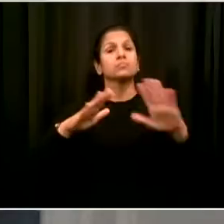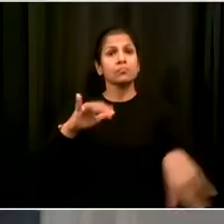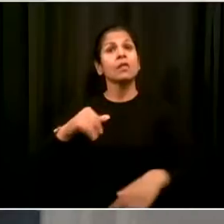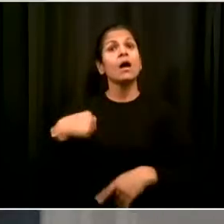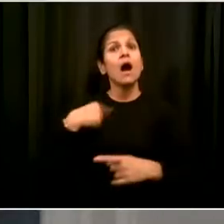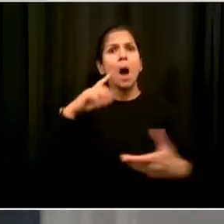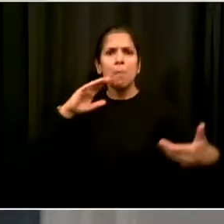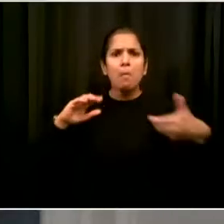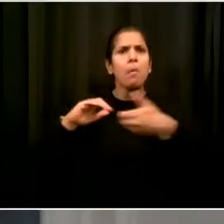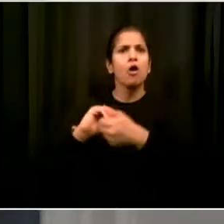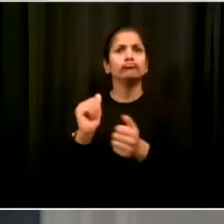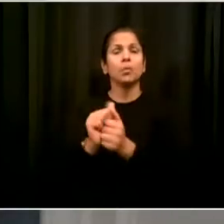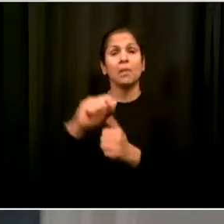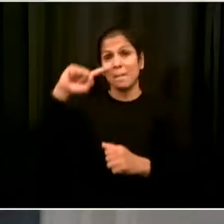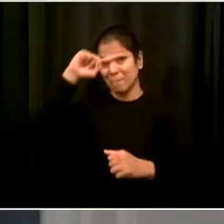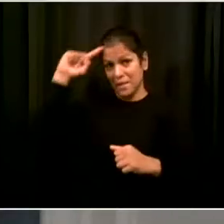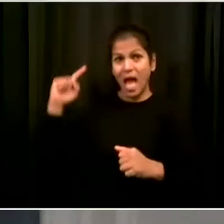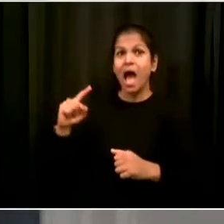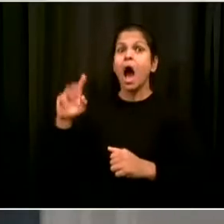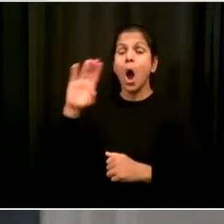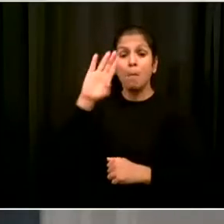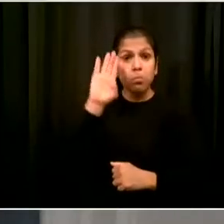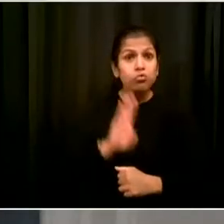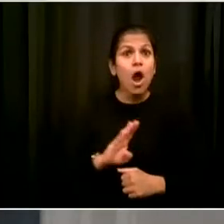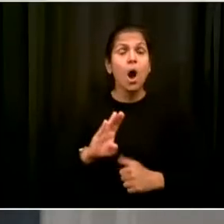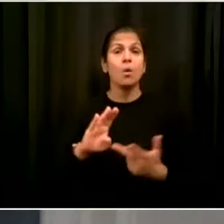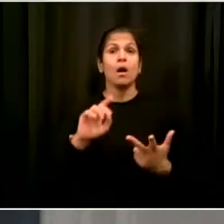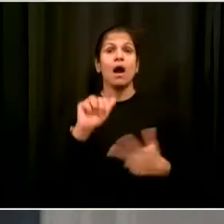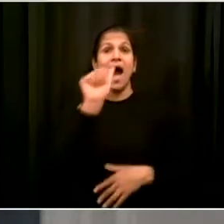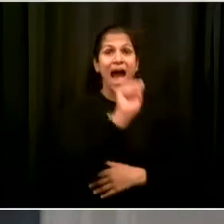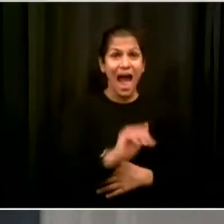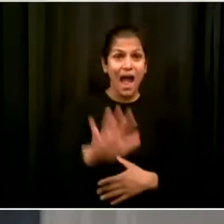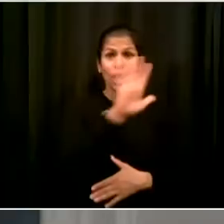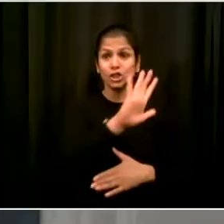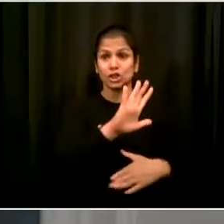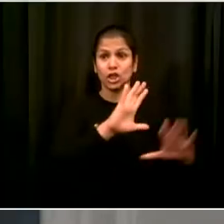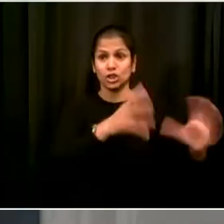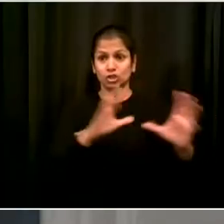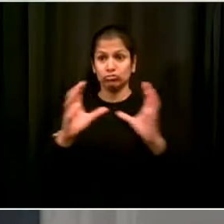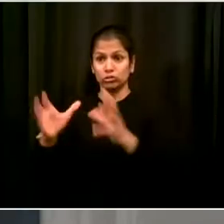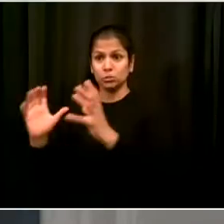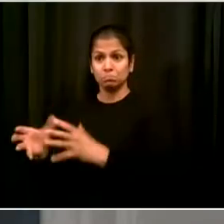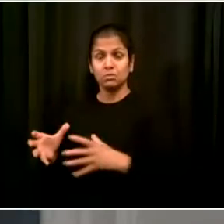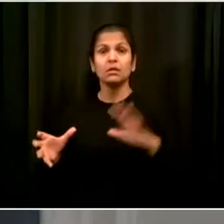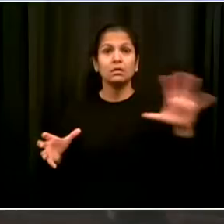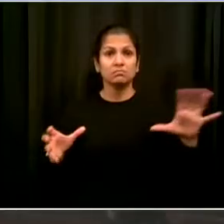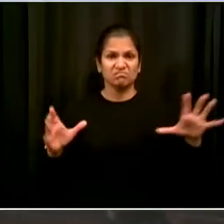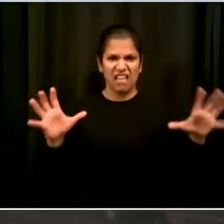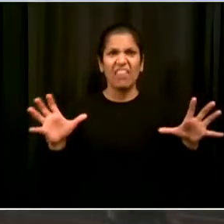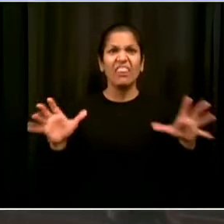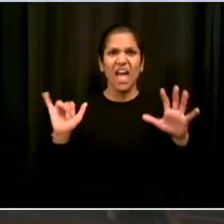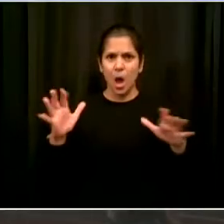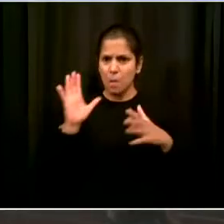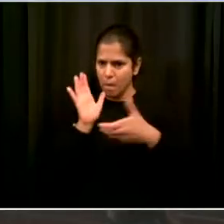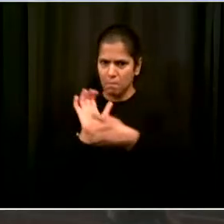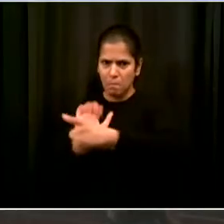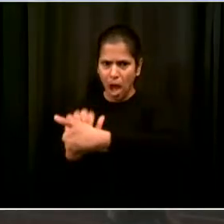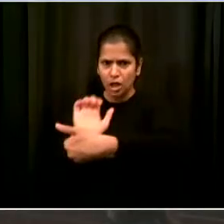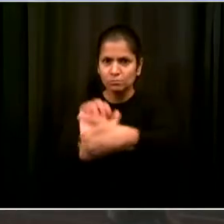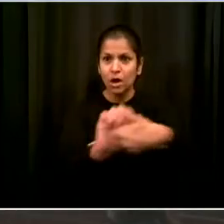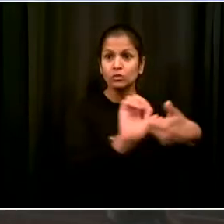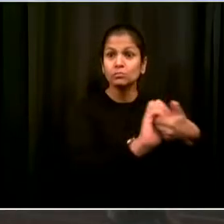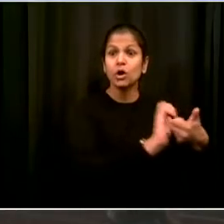by the pandemic and should be prioritized. We are partnering with more than 200 community organizations to earn the trust of the